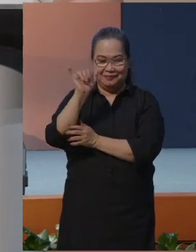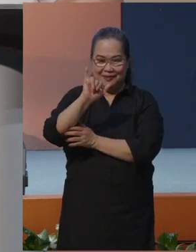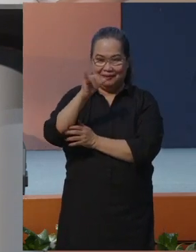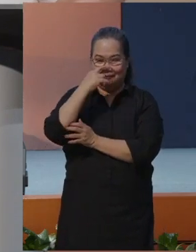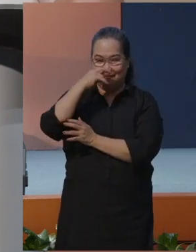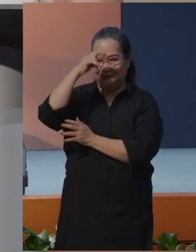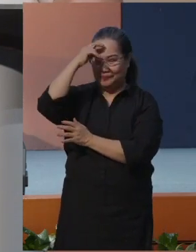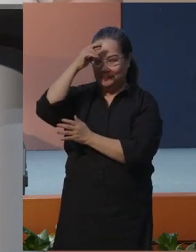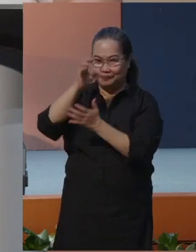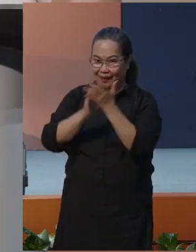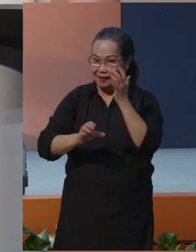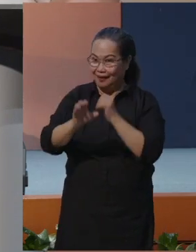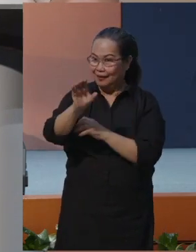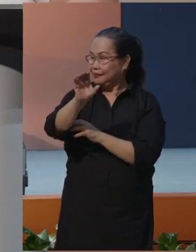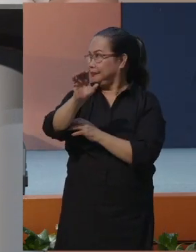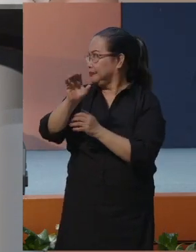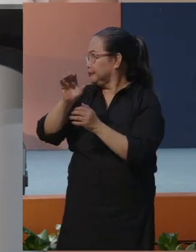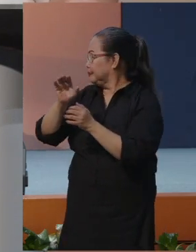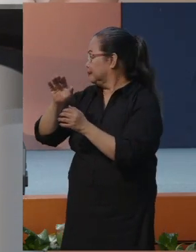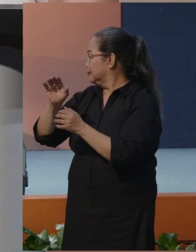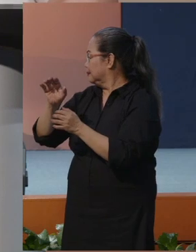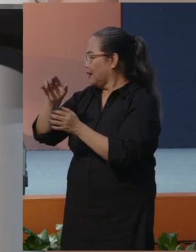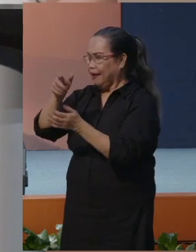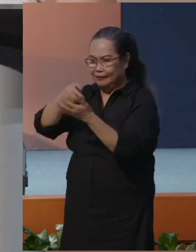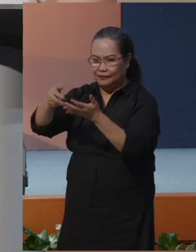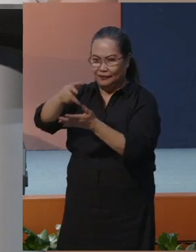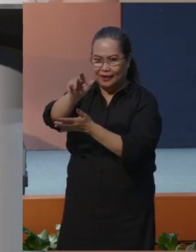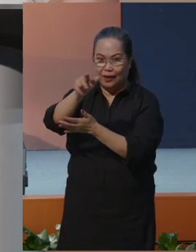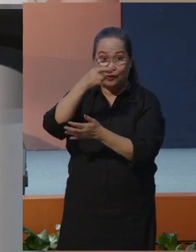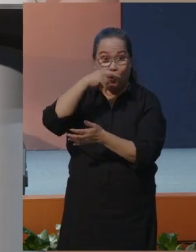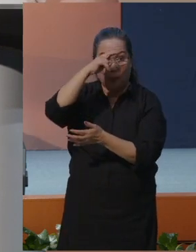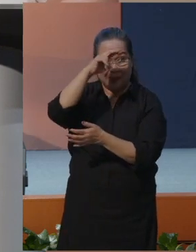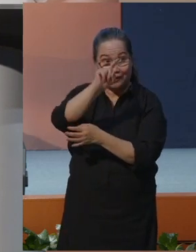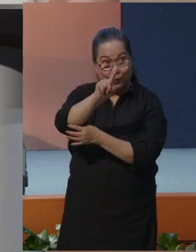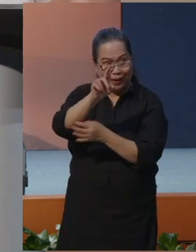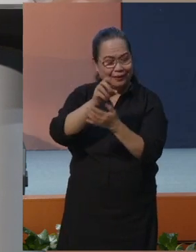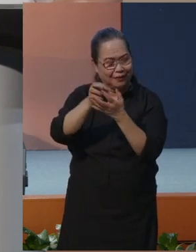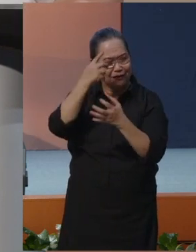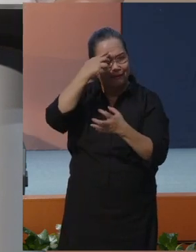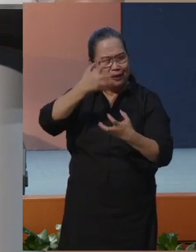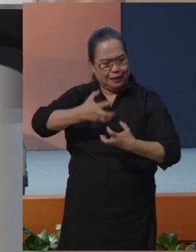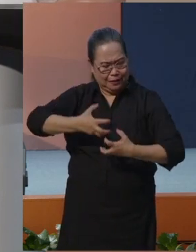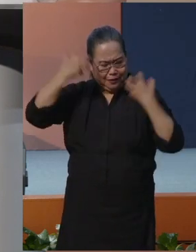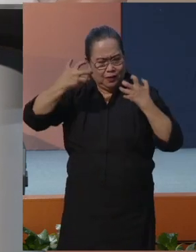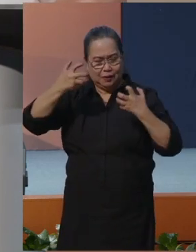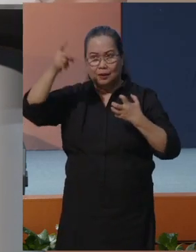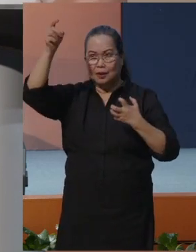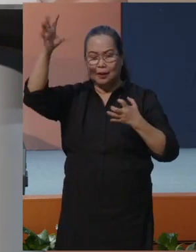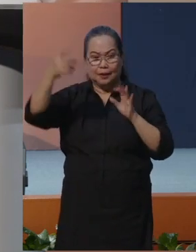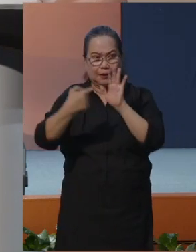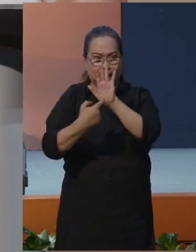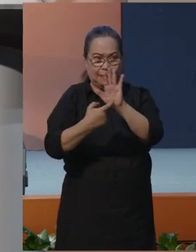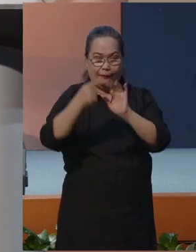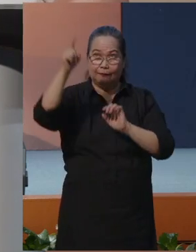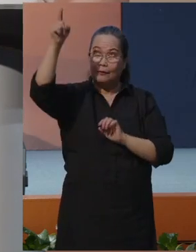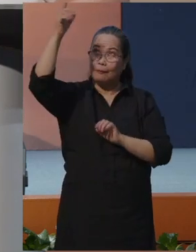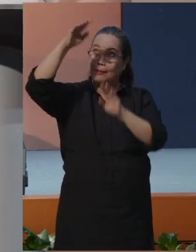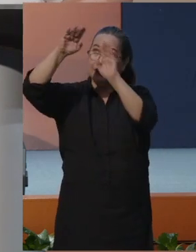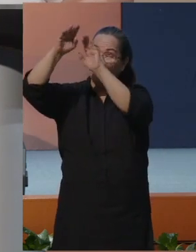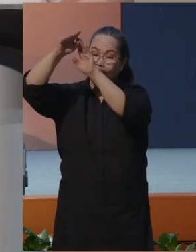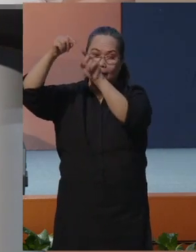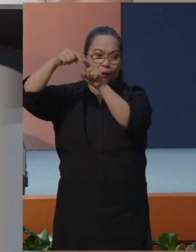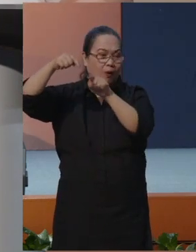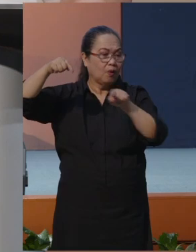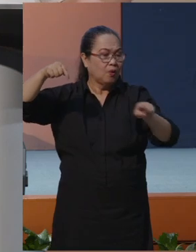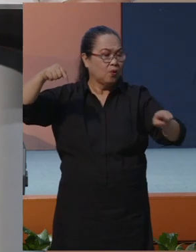Umpisa natin sa verse 18. Ang sabi doon sa verse 18 ng Romans 1, "For the wrath of God is revealed from heaven against